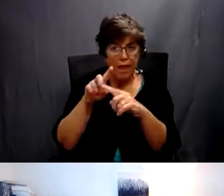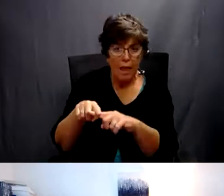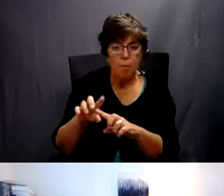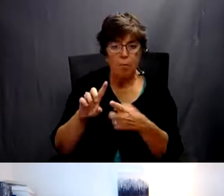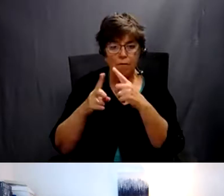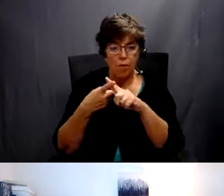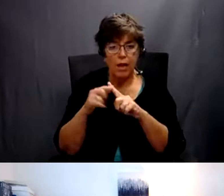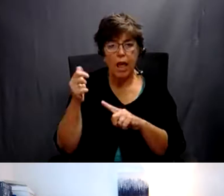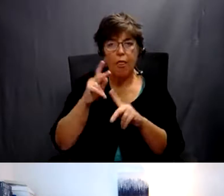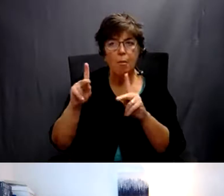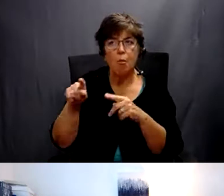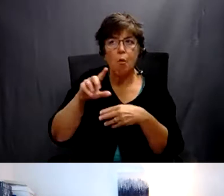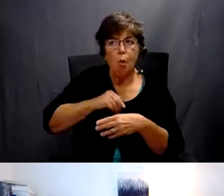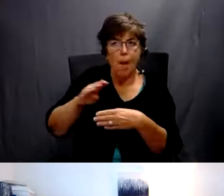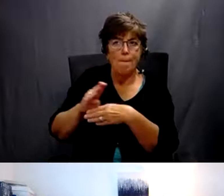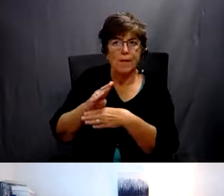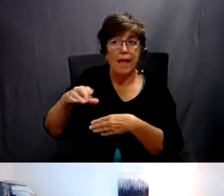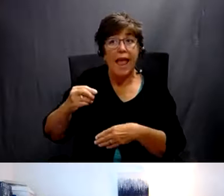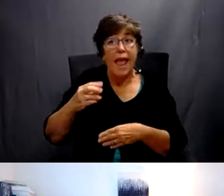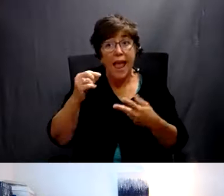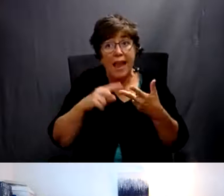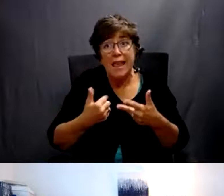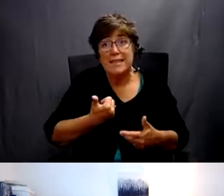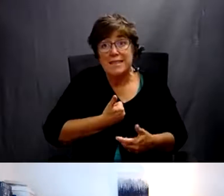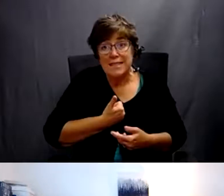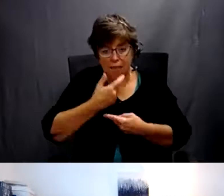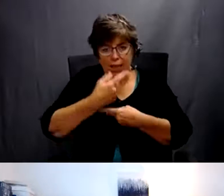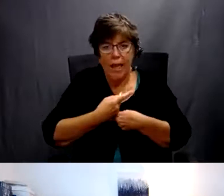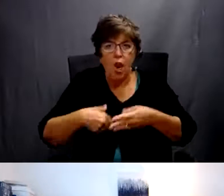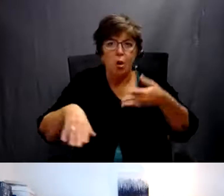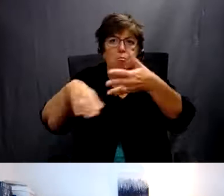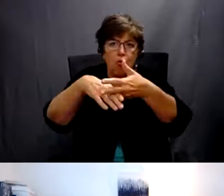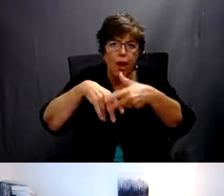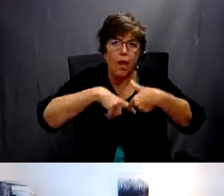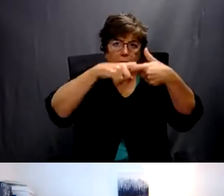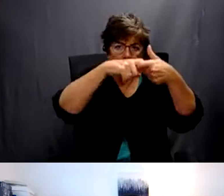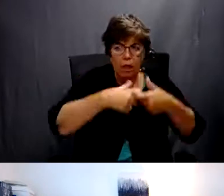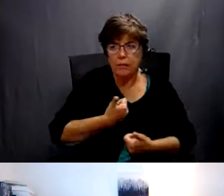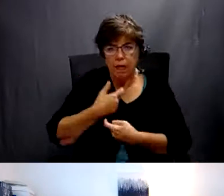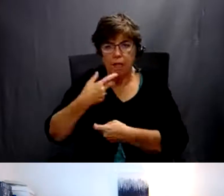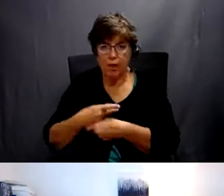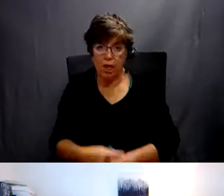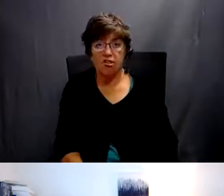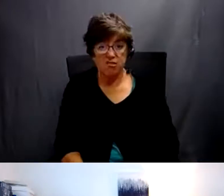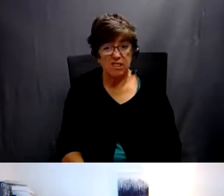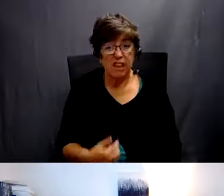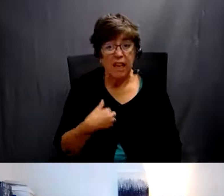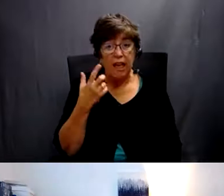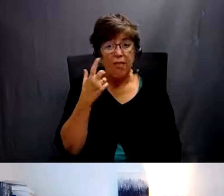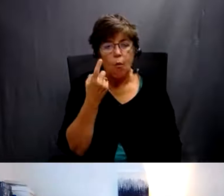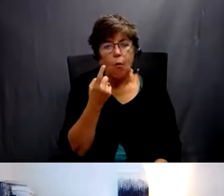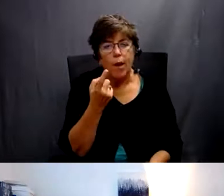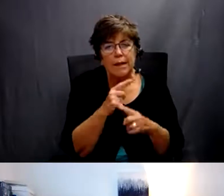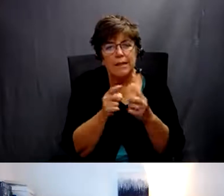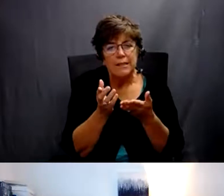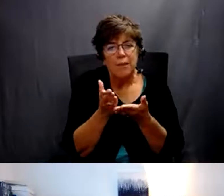and other entrepreneurs and self-care breaks. I think one of the different pieces of